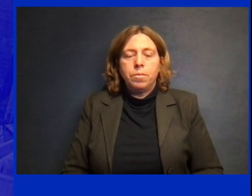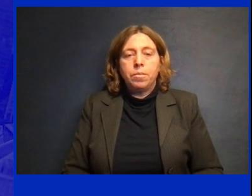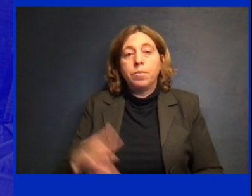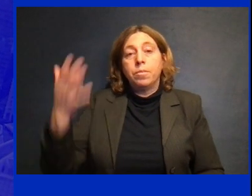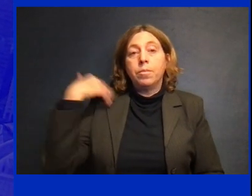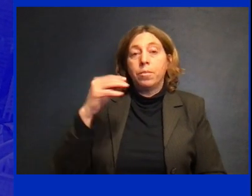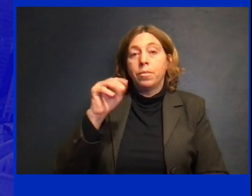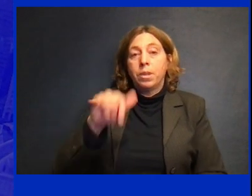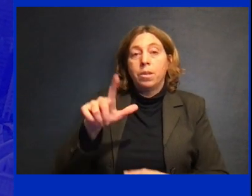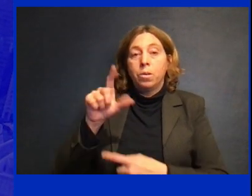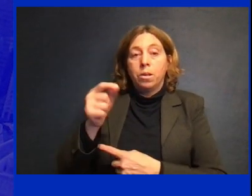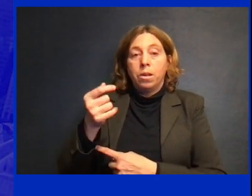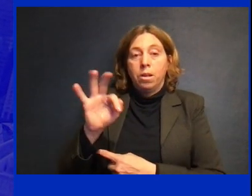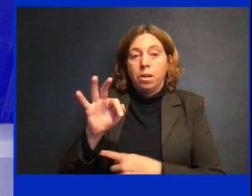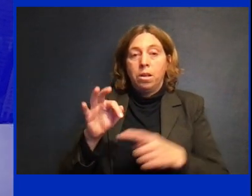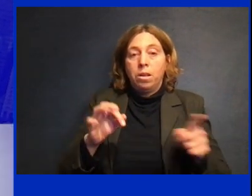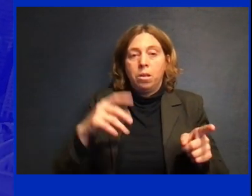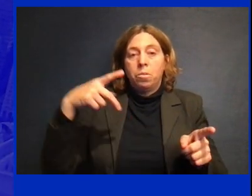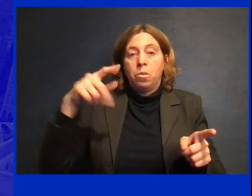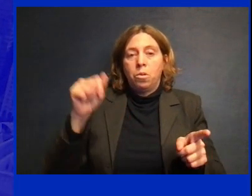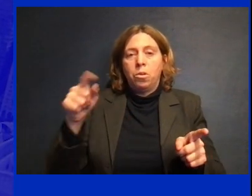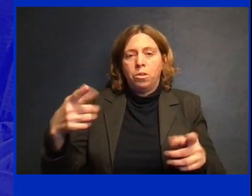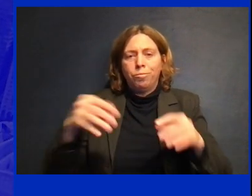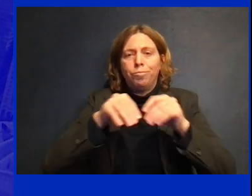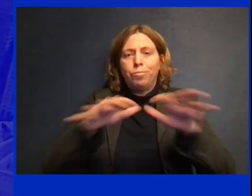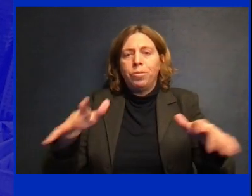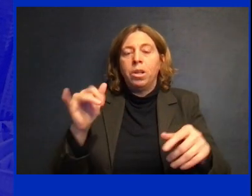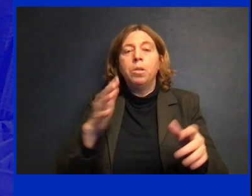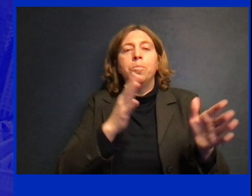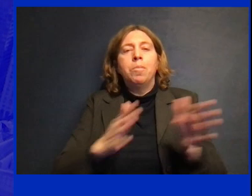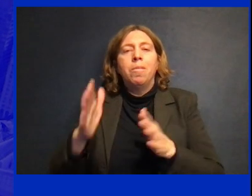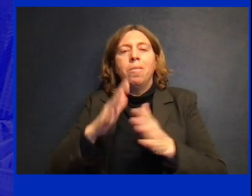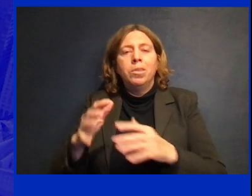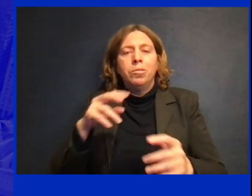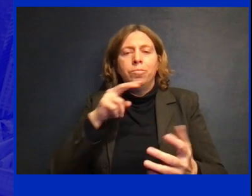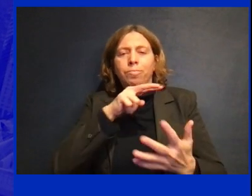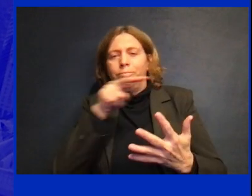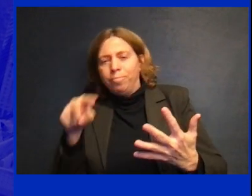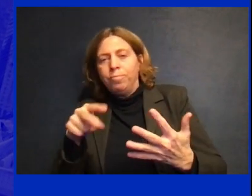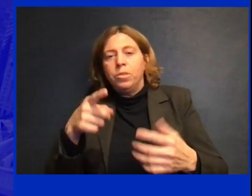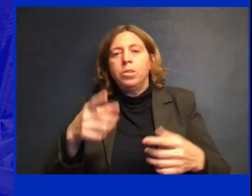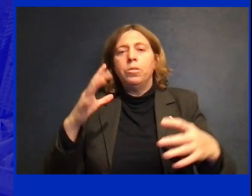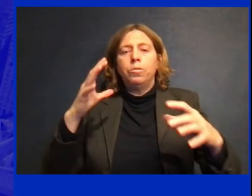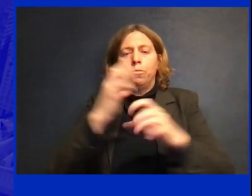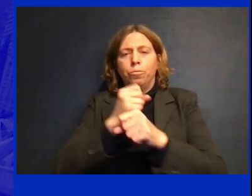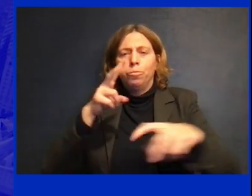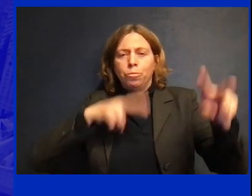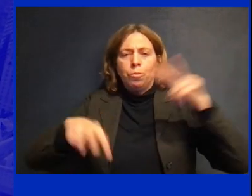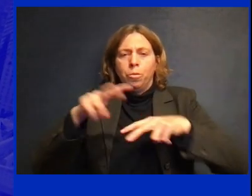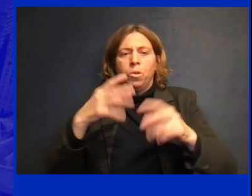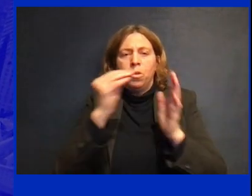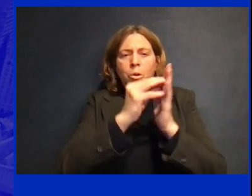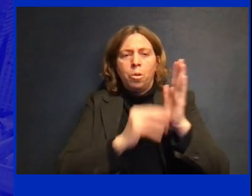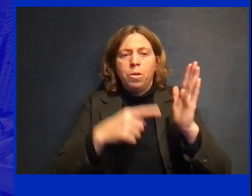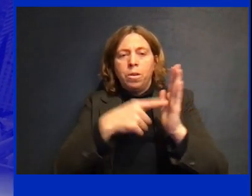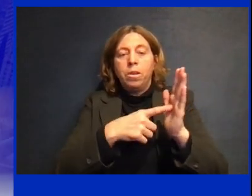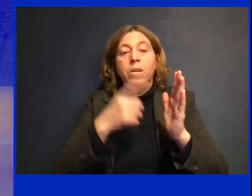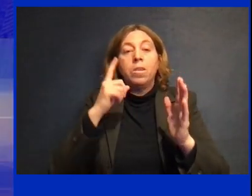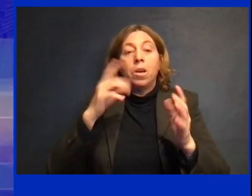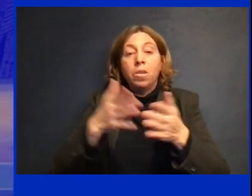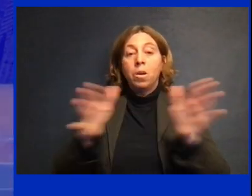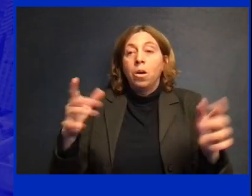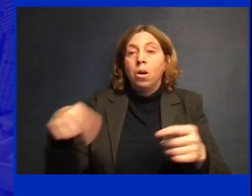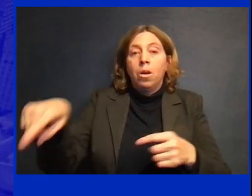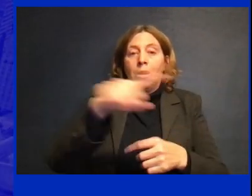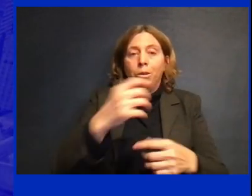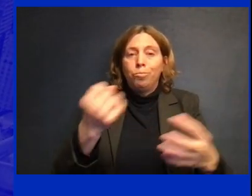In May 2019, the Port Authority released a planning-level scoping document for public review that commenced a 120-day